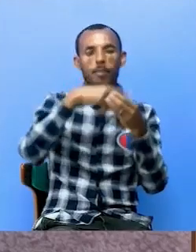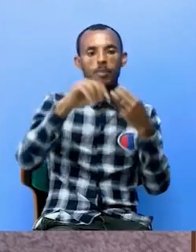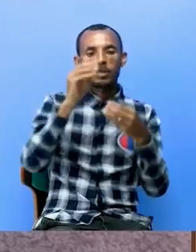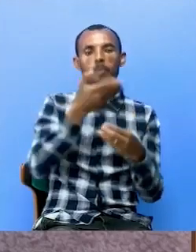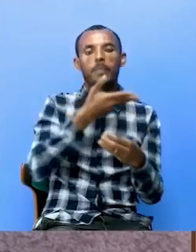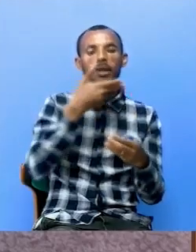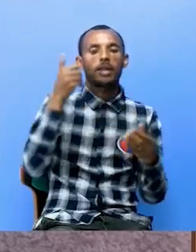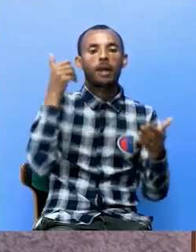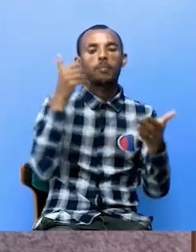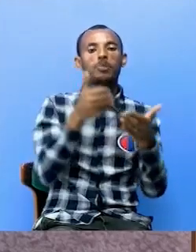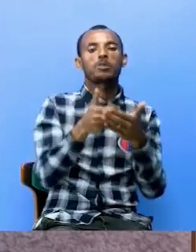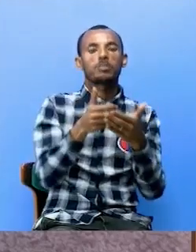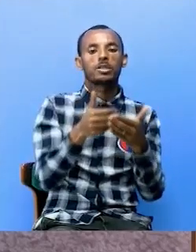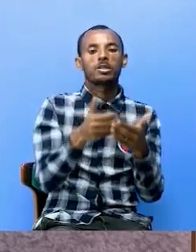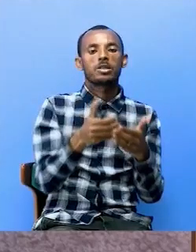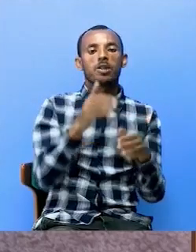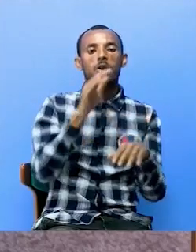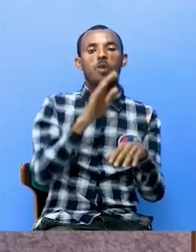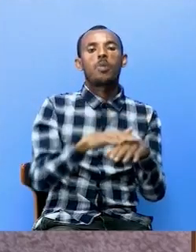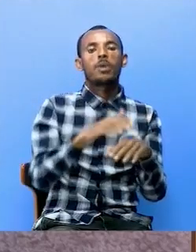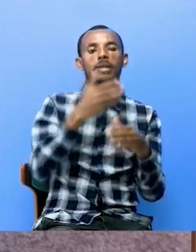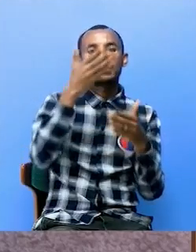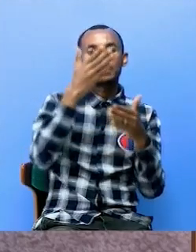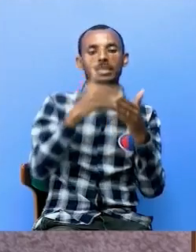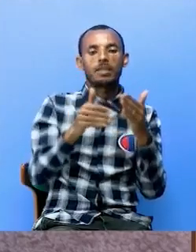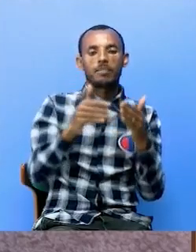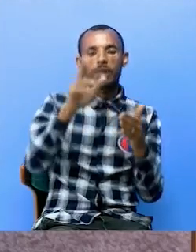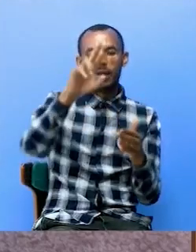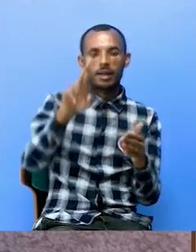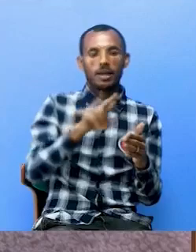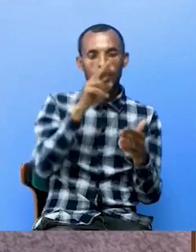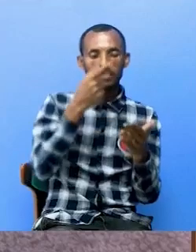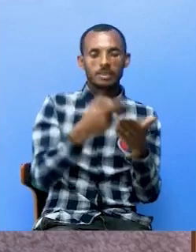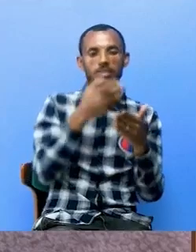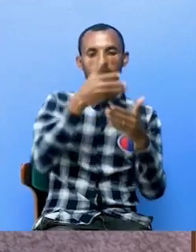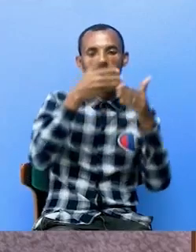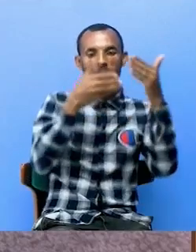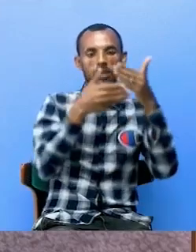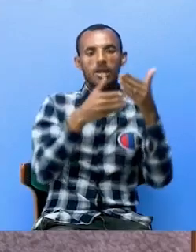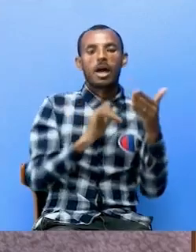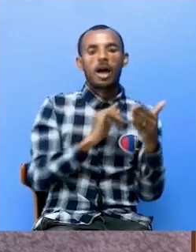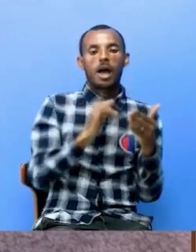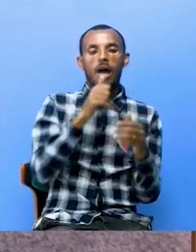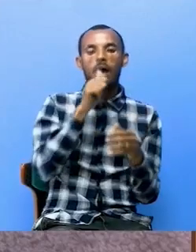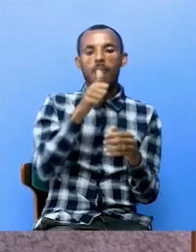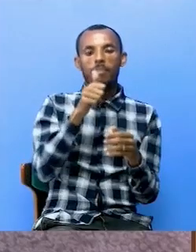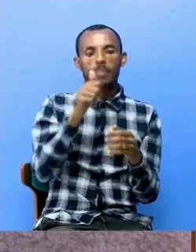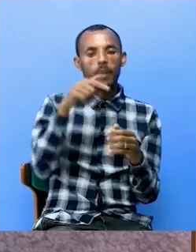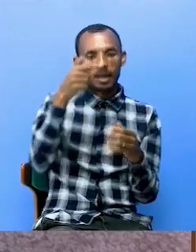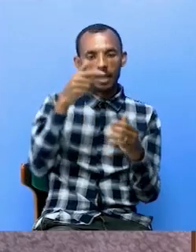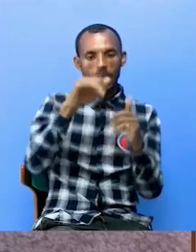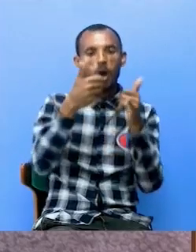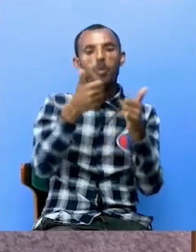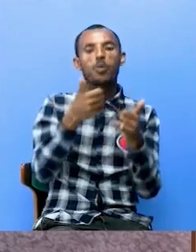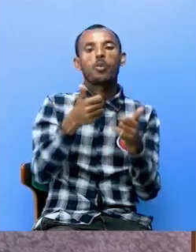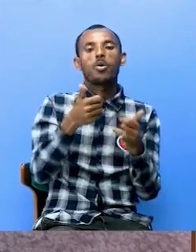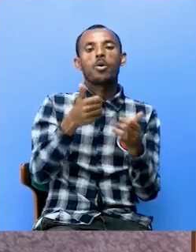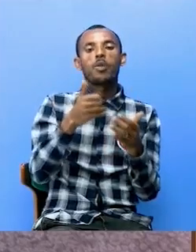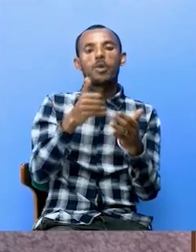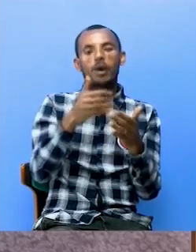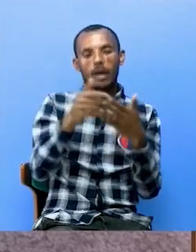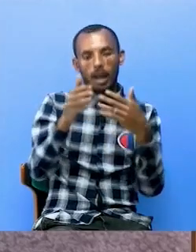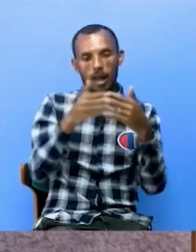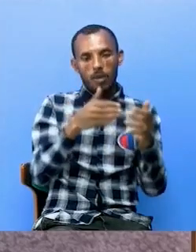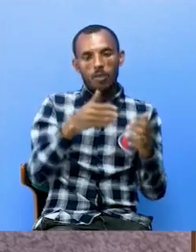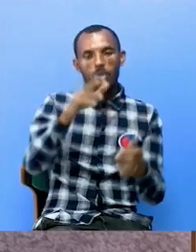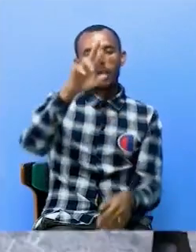better approximations on some radicals. But at this stage, I'm telling you how you can roughly approximate